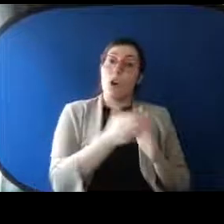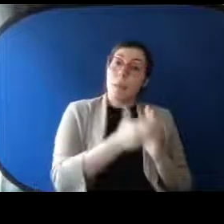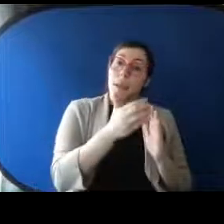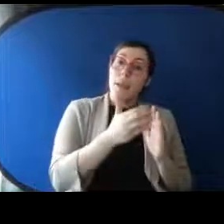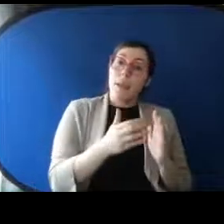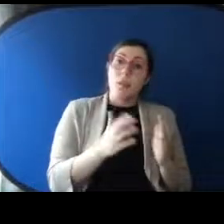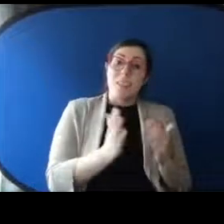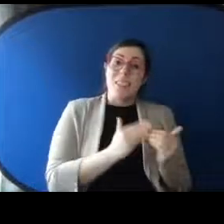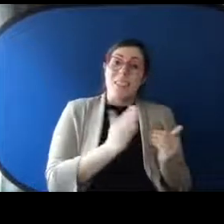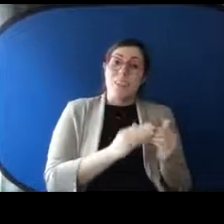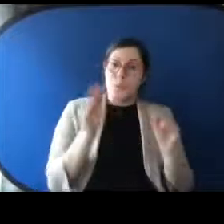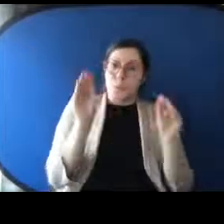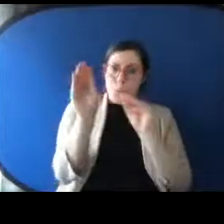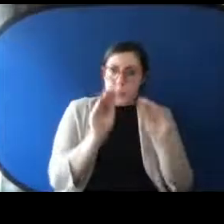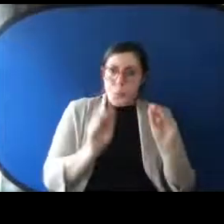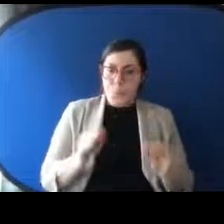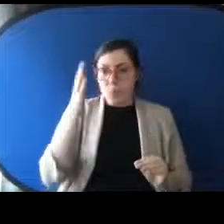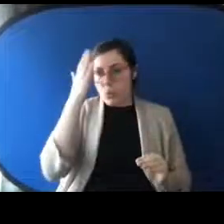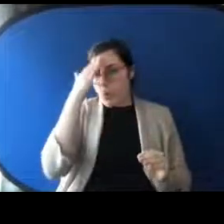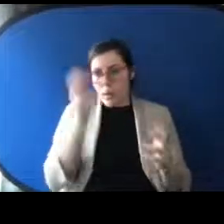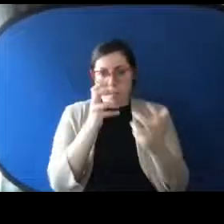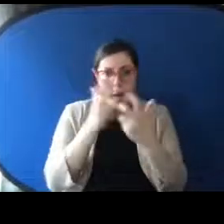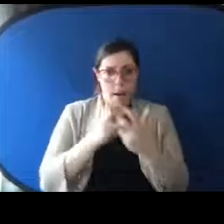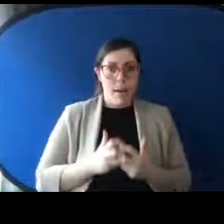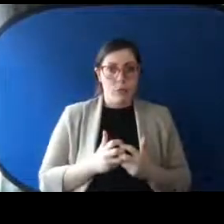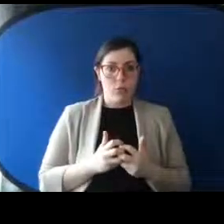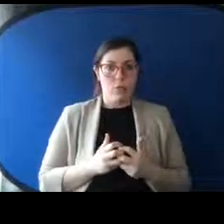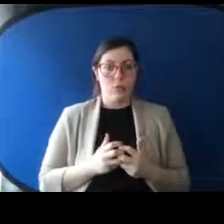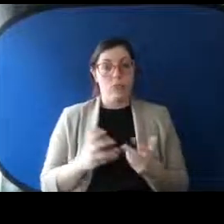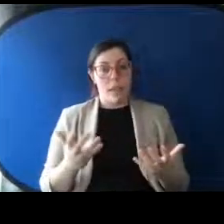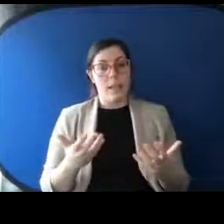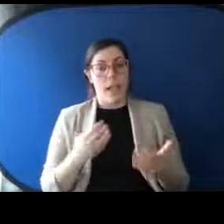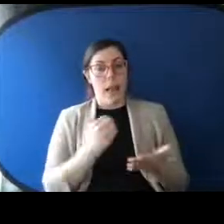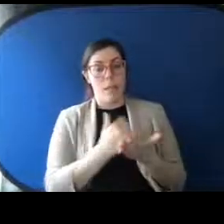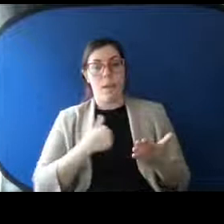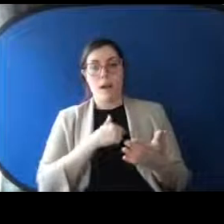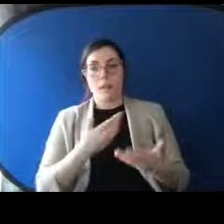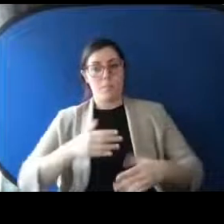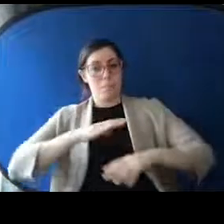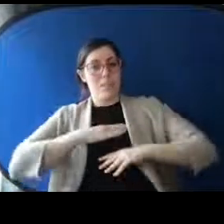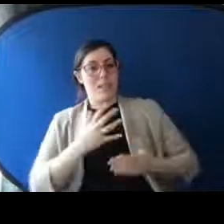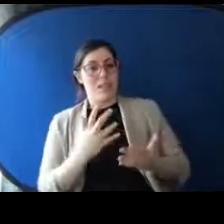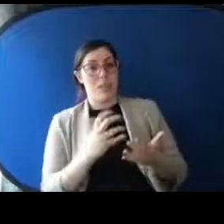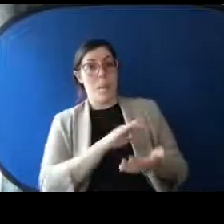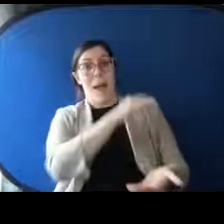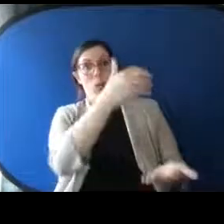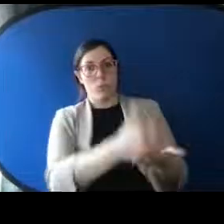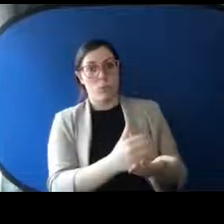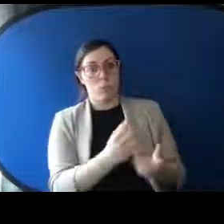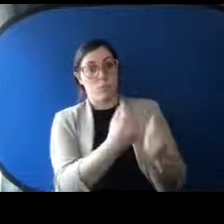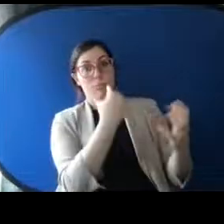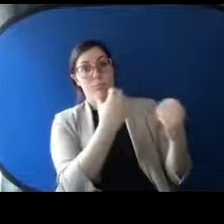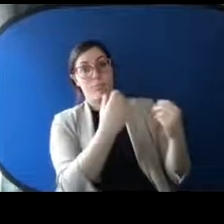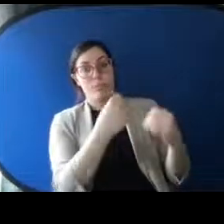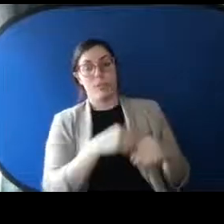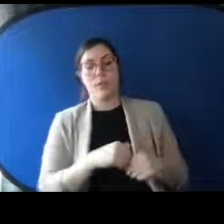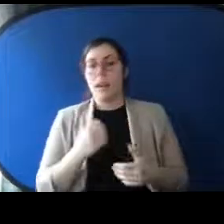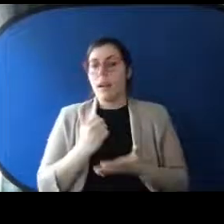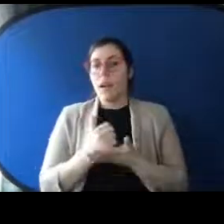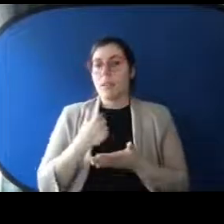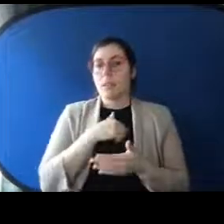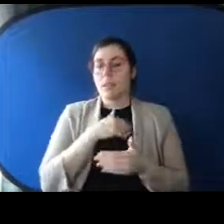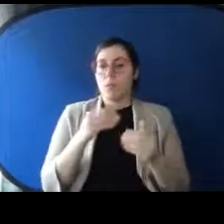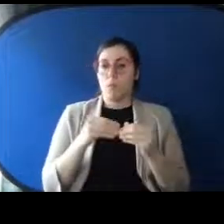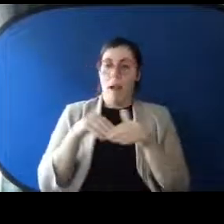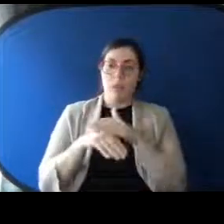scale. We can scale up to meet the ever increasing data volume. So, and it also has the benefit of increasing access to our data to a much wider user